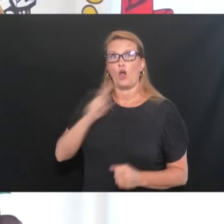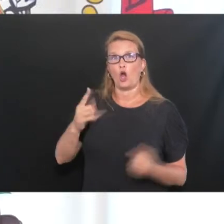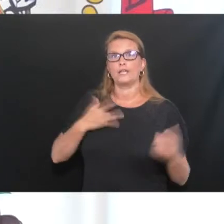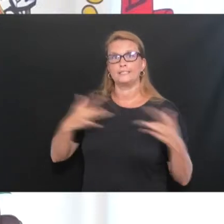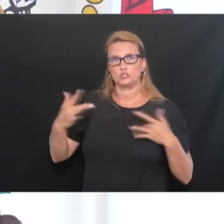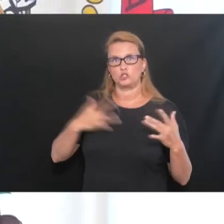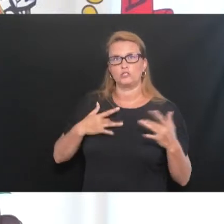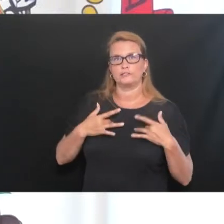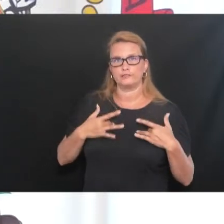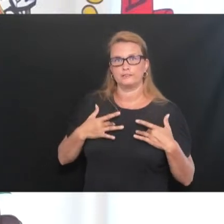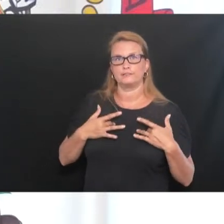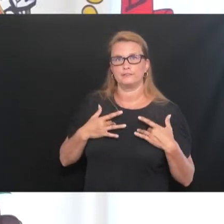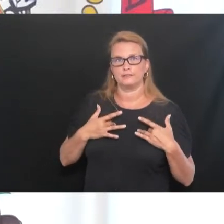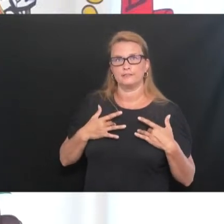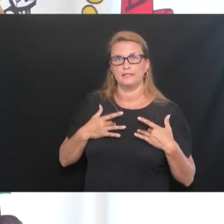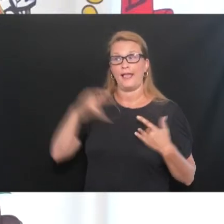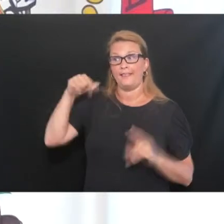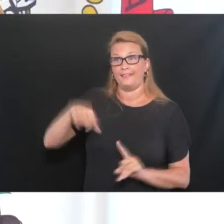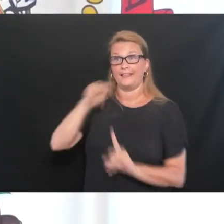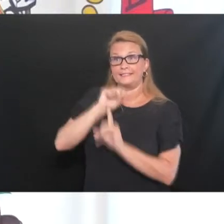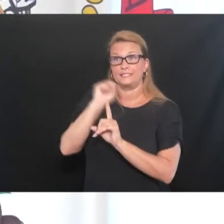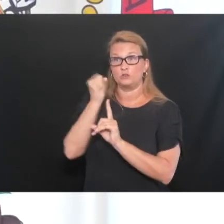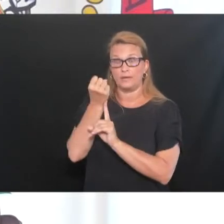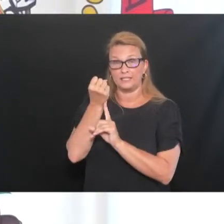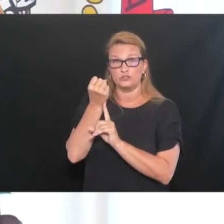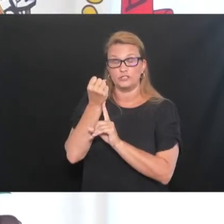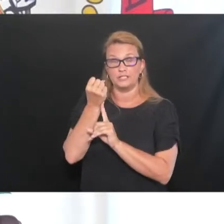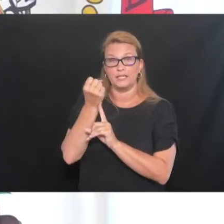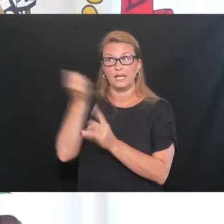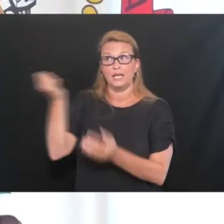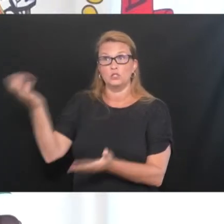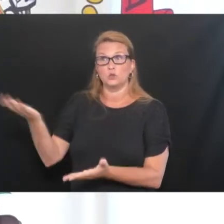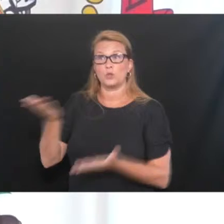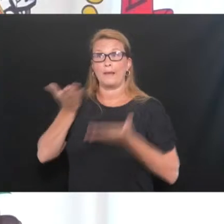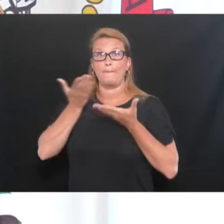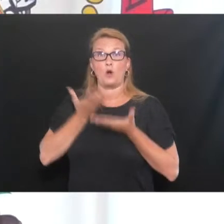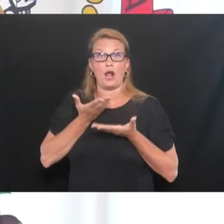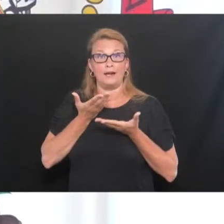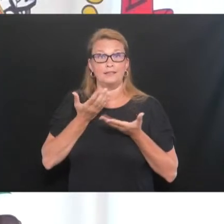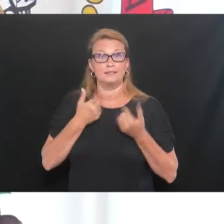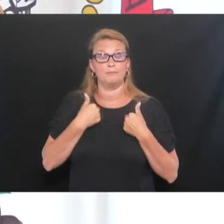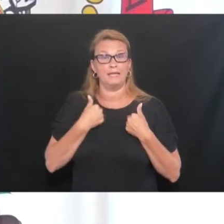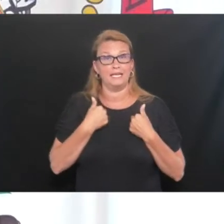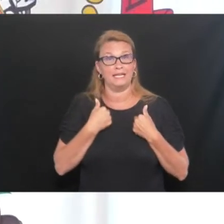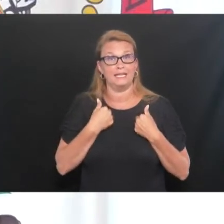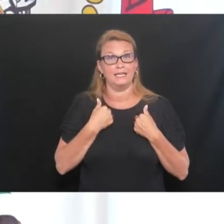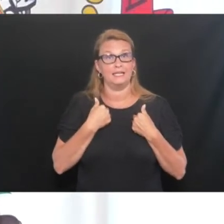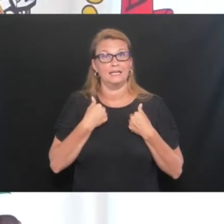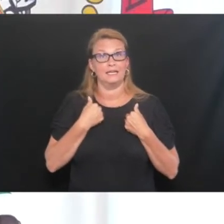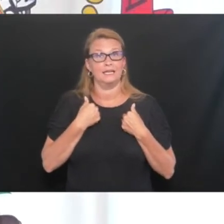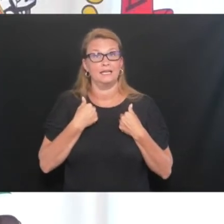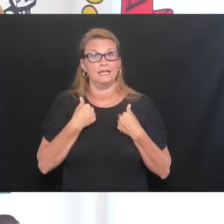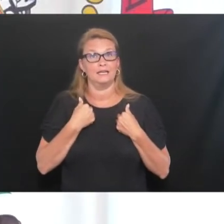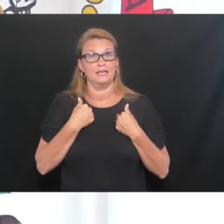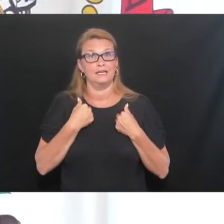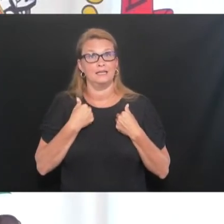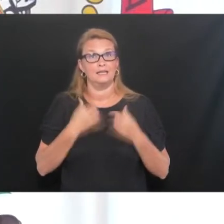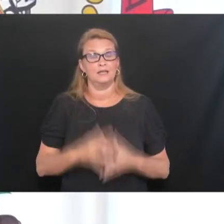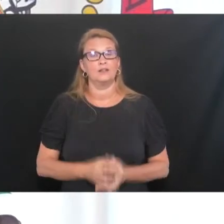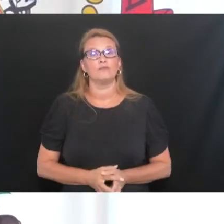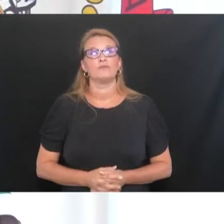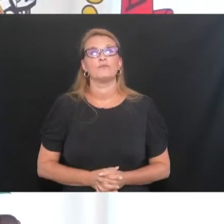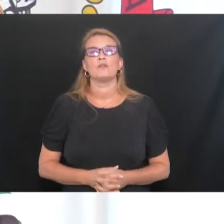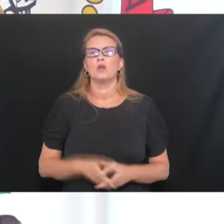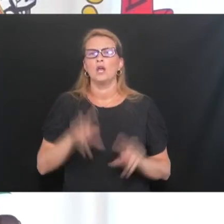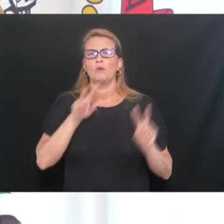very concerned about this situation, and therefore they brought it even more importantly to me than we already had. And we've